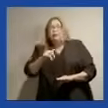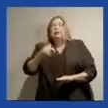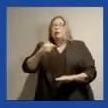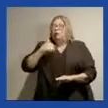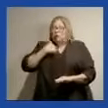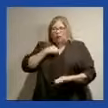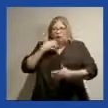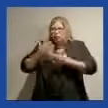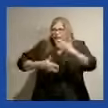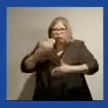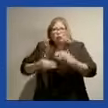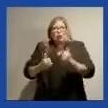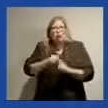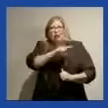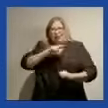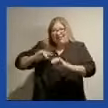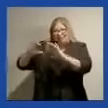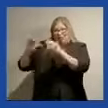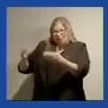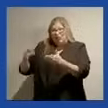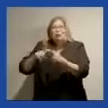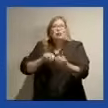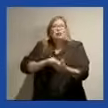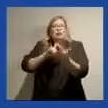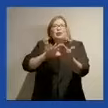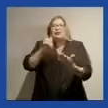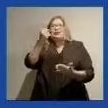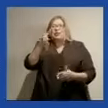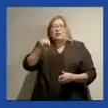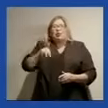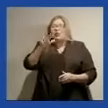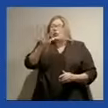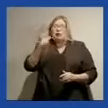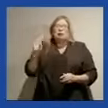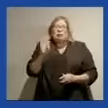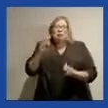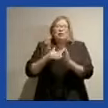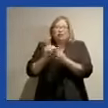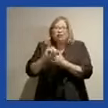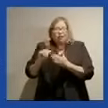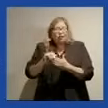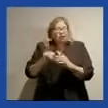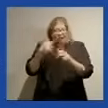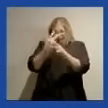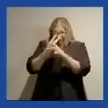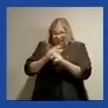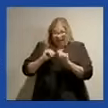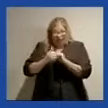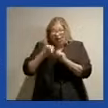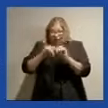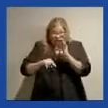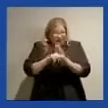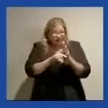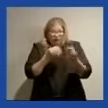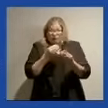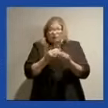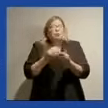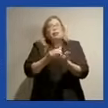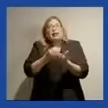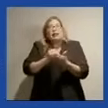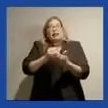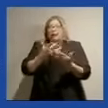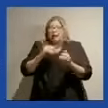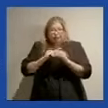$17.3 billion of the problem statement, to address the issue of the deficit by moving in